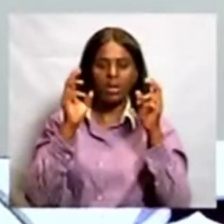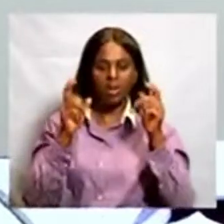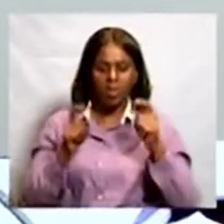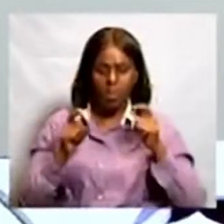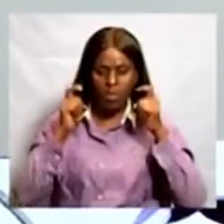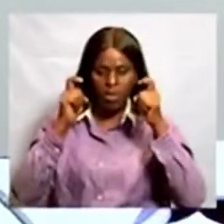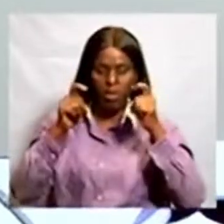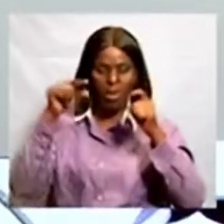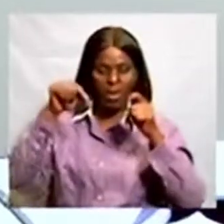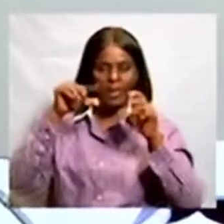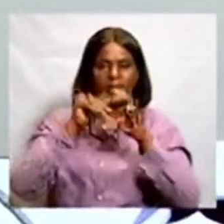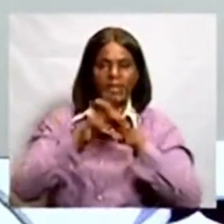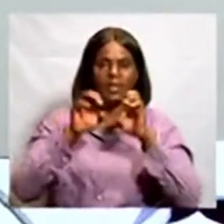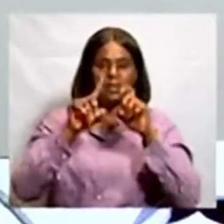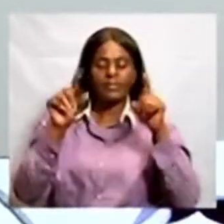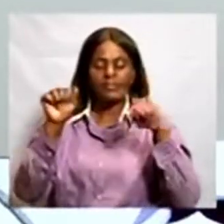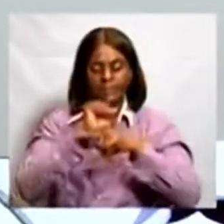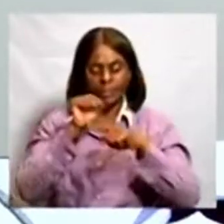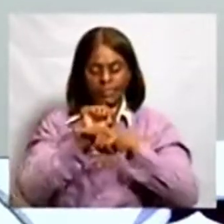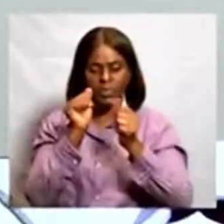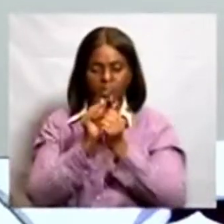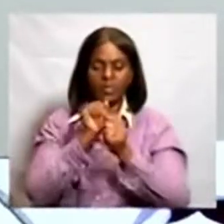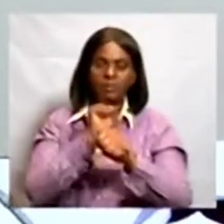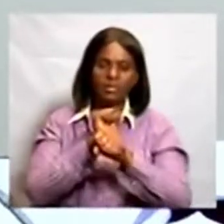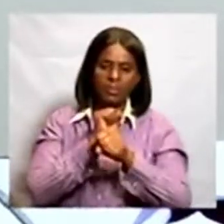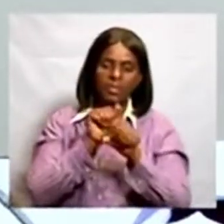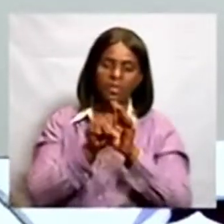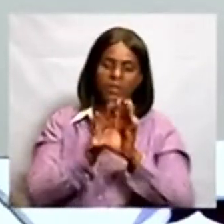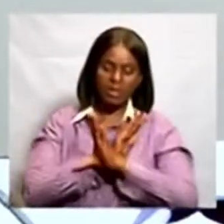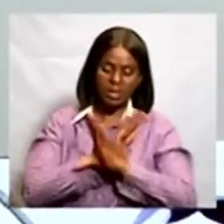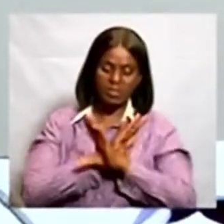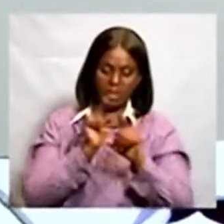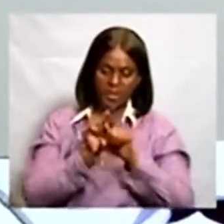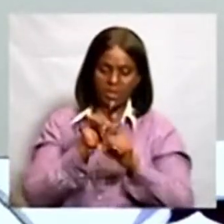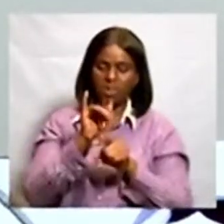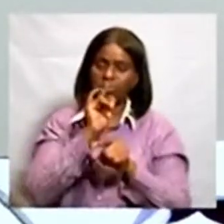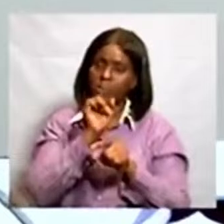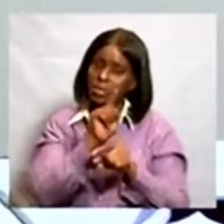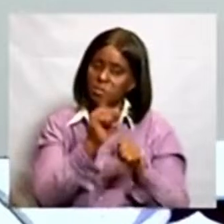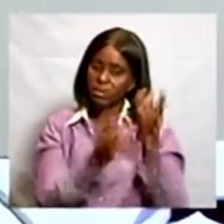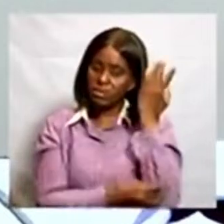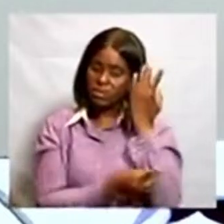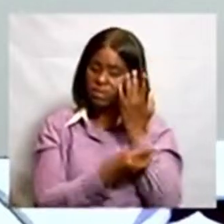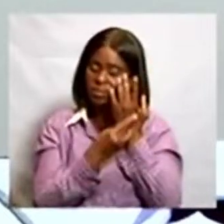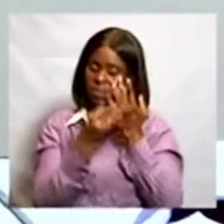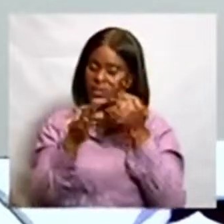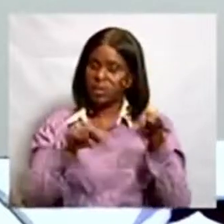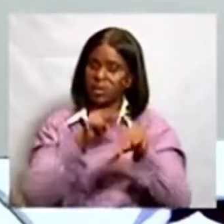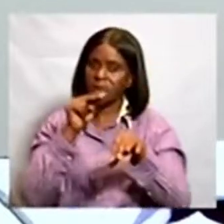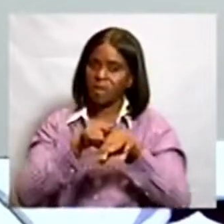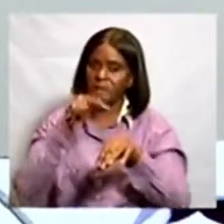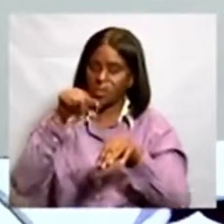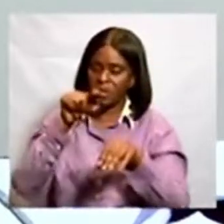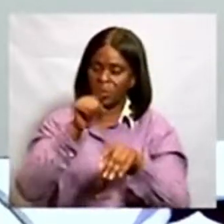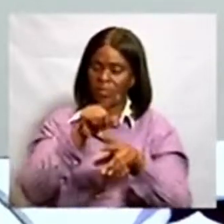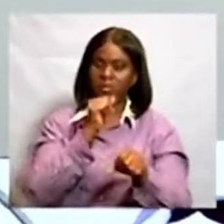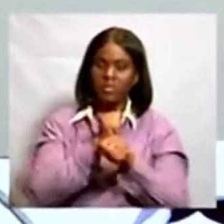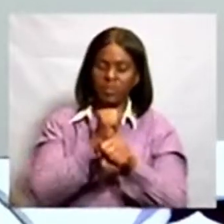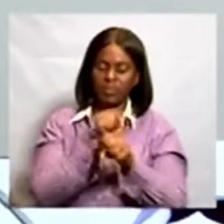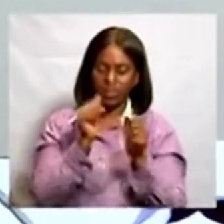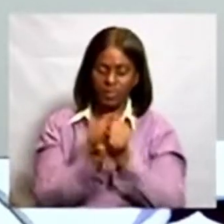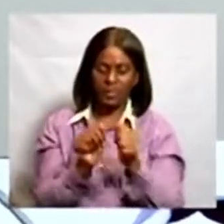quality in the education, training and employment in Zambia, and that the development of a national qualifications framework